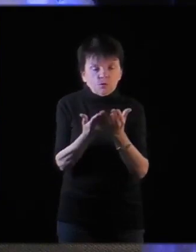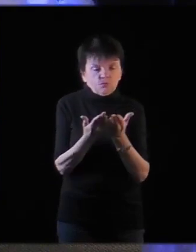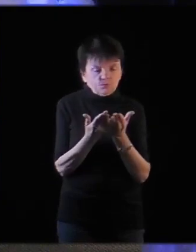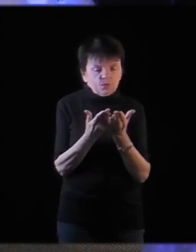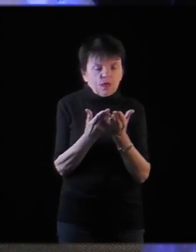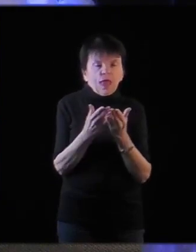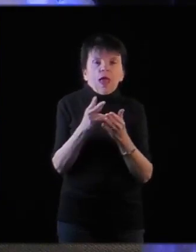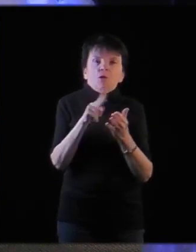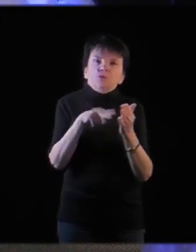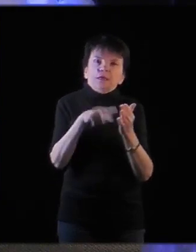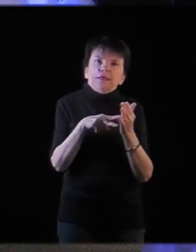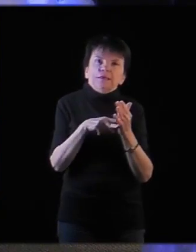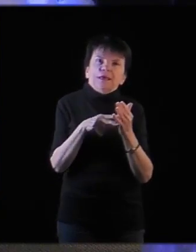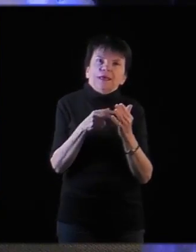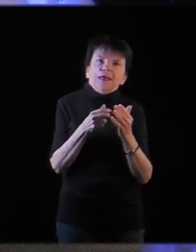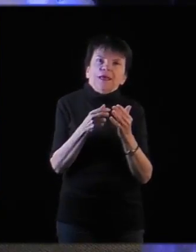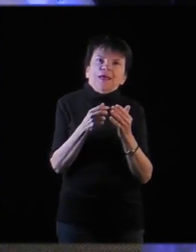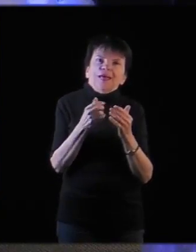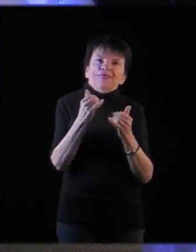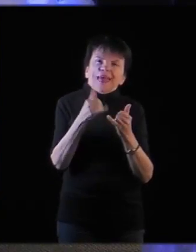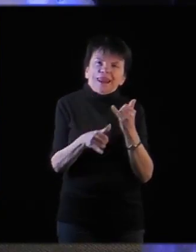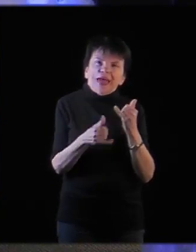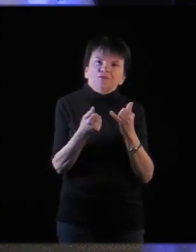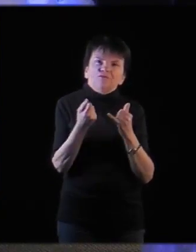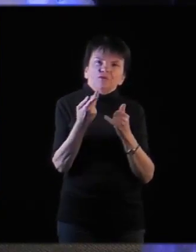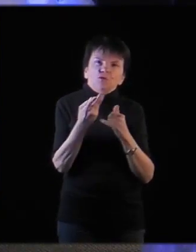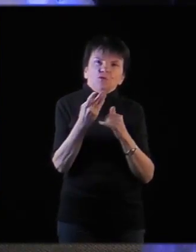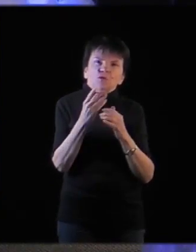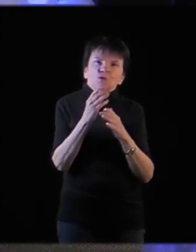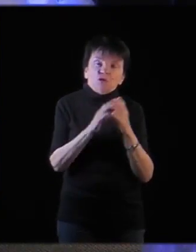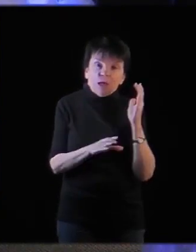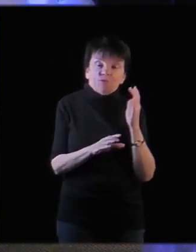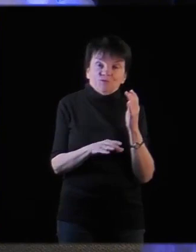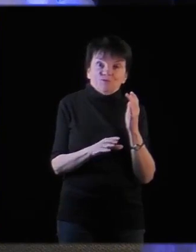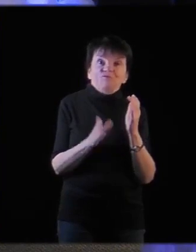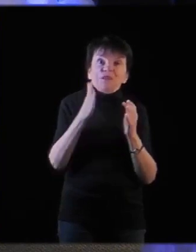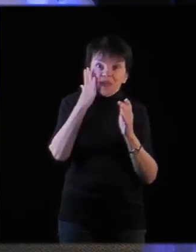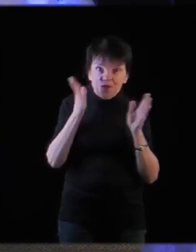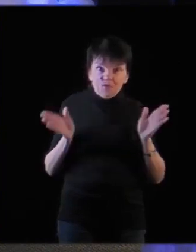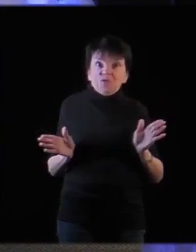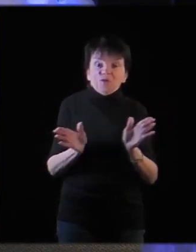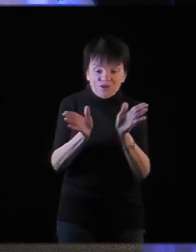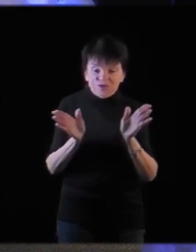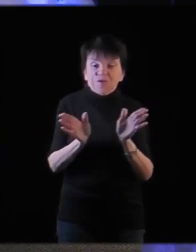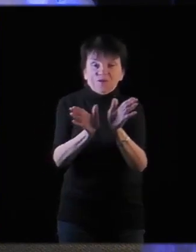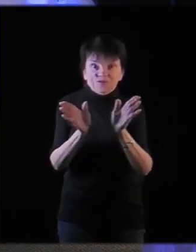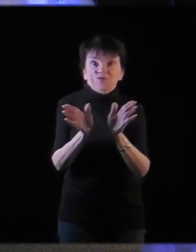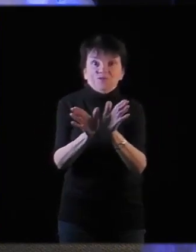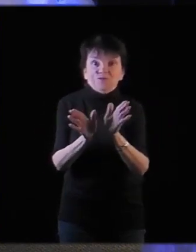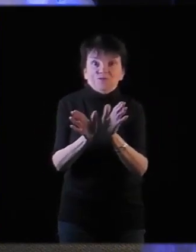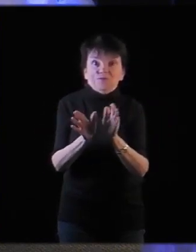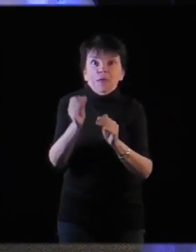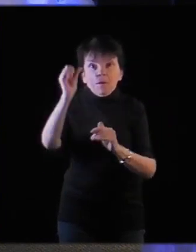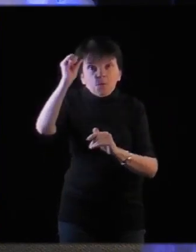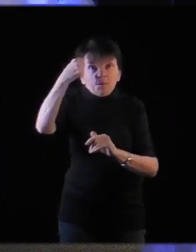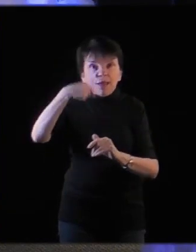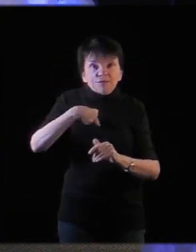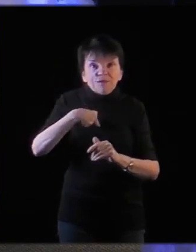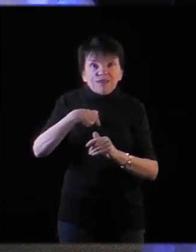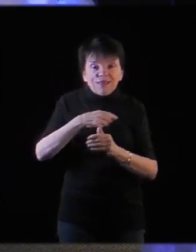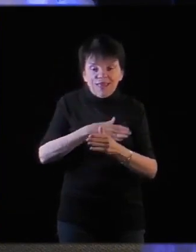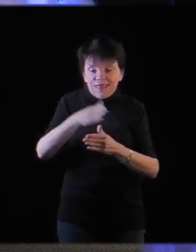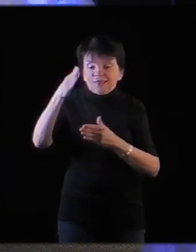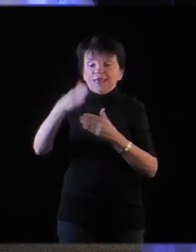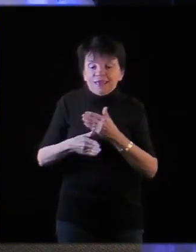Revelation, because it'll bring you encouragement in your heart, at least it does for me, and reminds me that in the end, you know what?